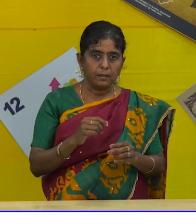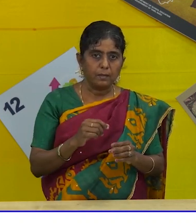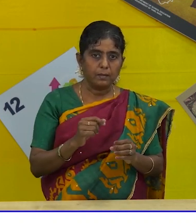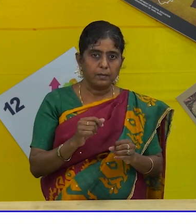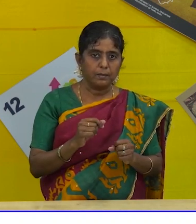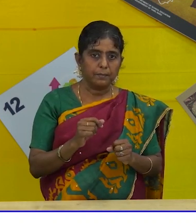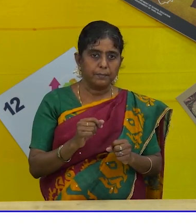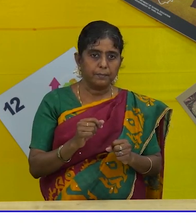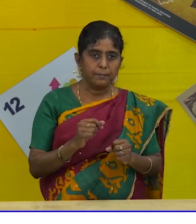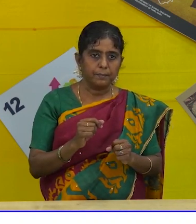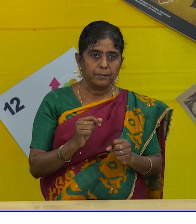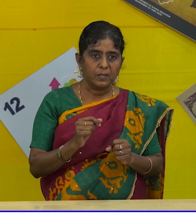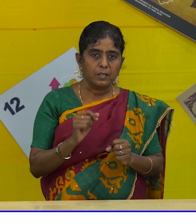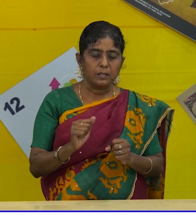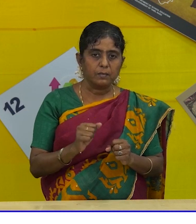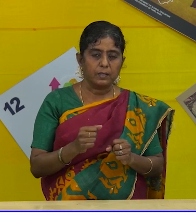get.